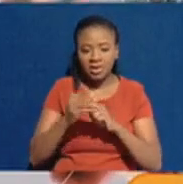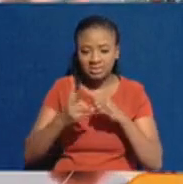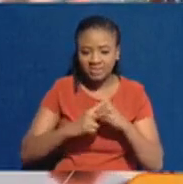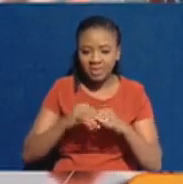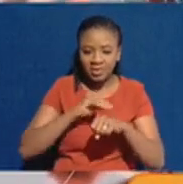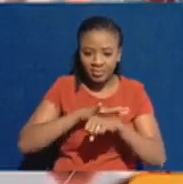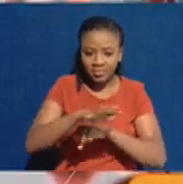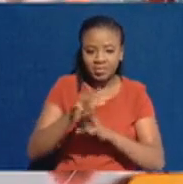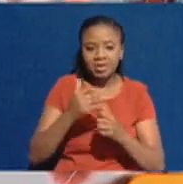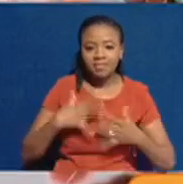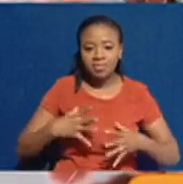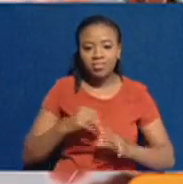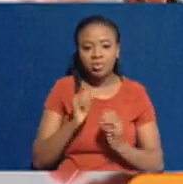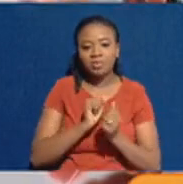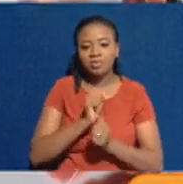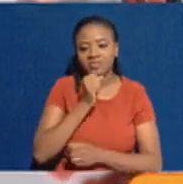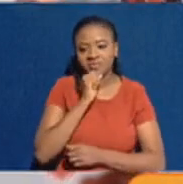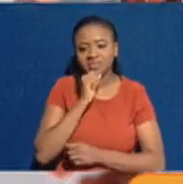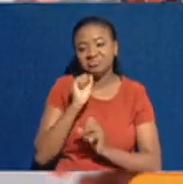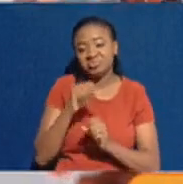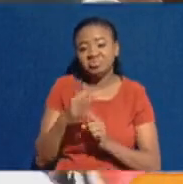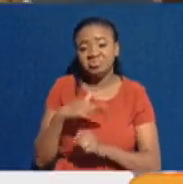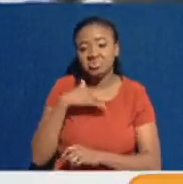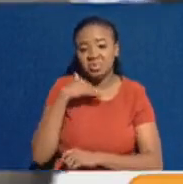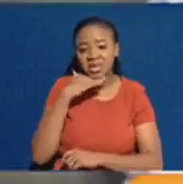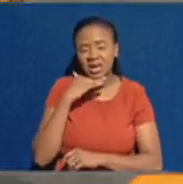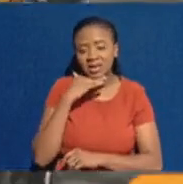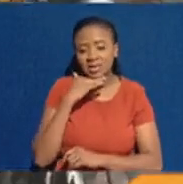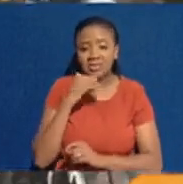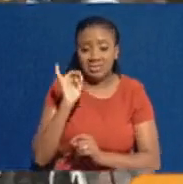about 50 lives before it shows over.